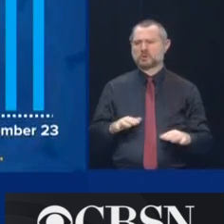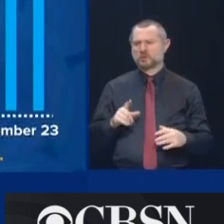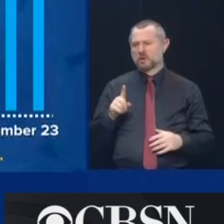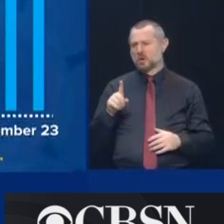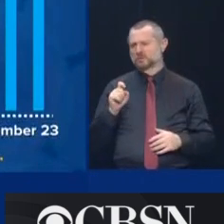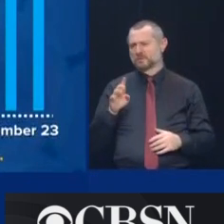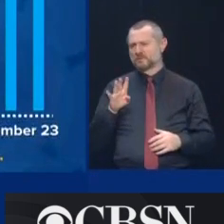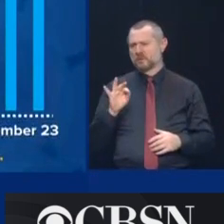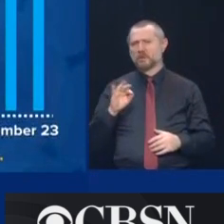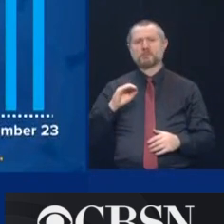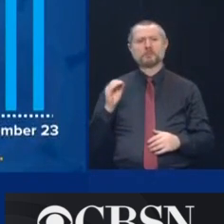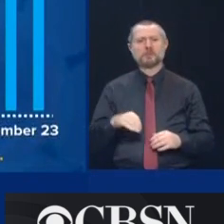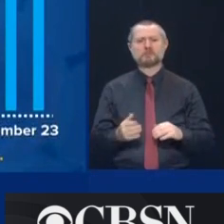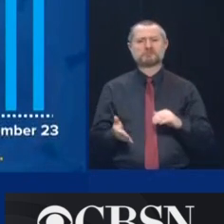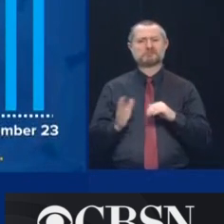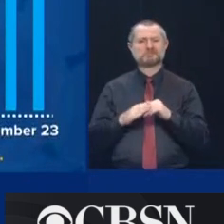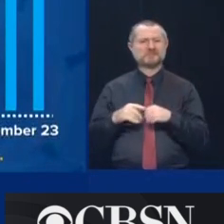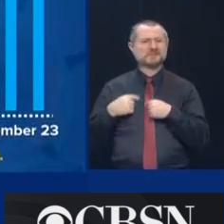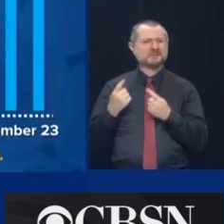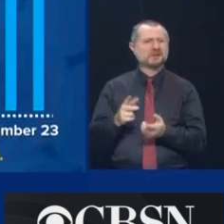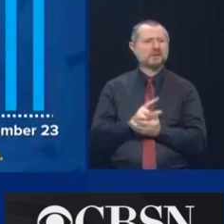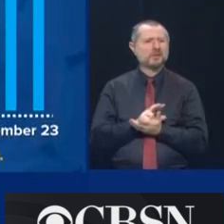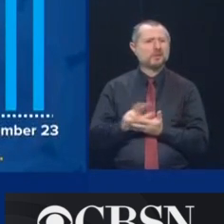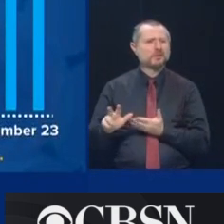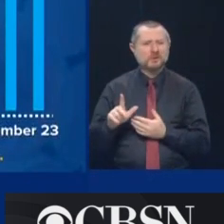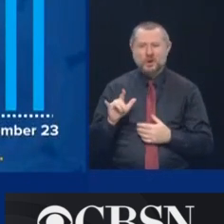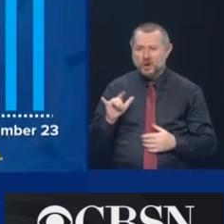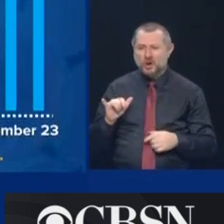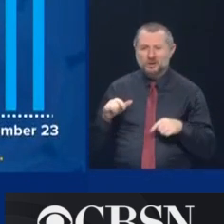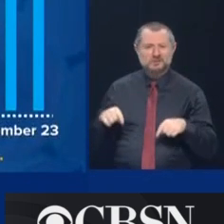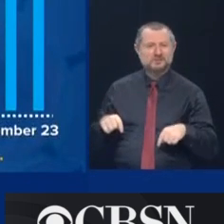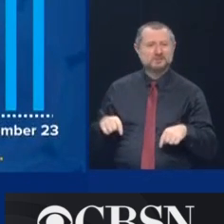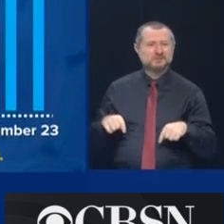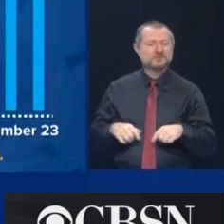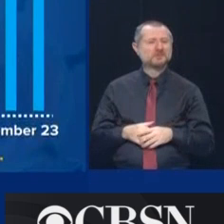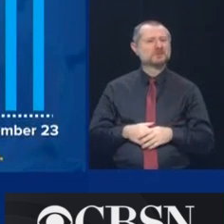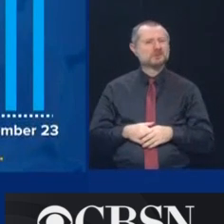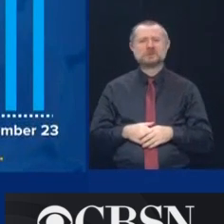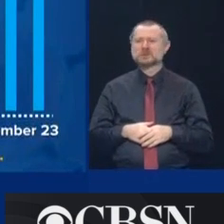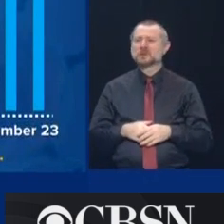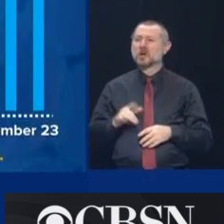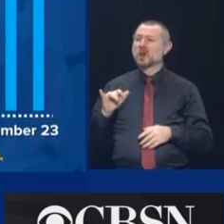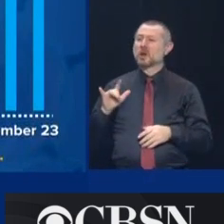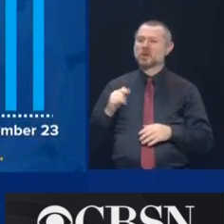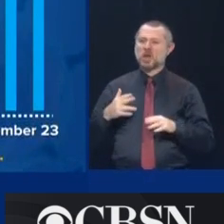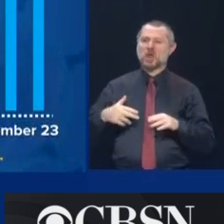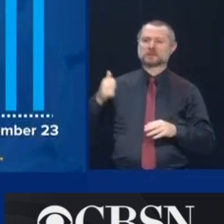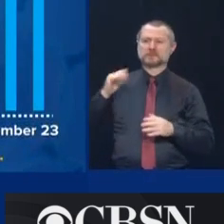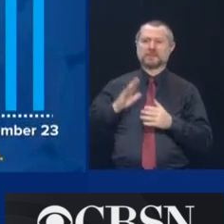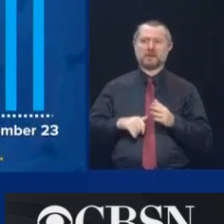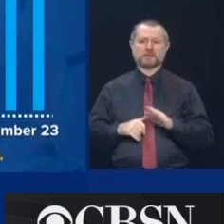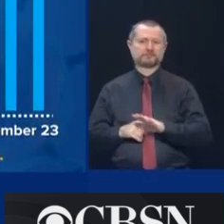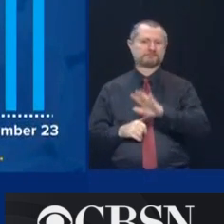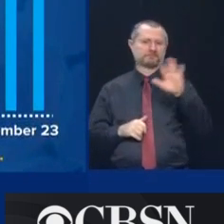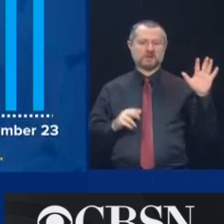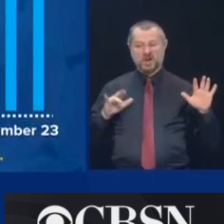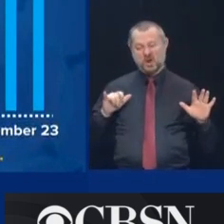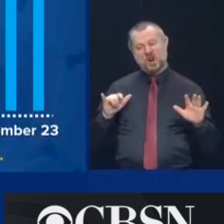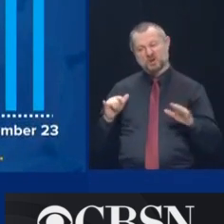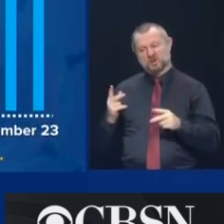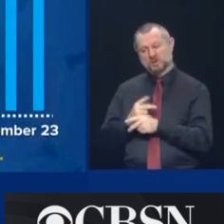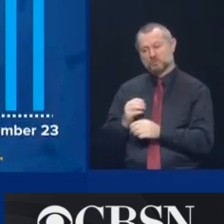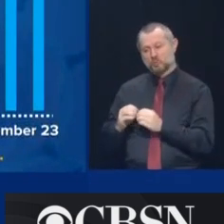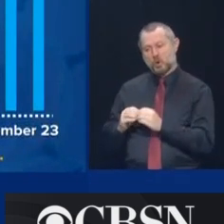149% increase in 3 weeks. Higher increase than across the state. Went from 141 cases